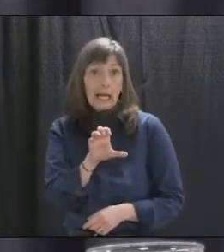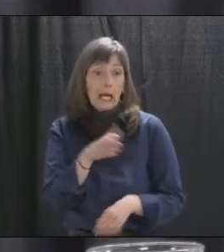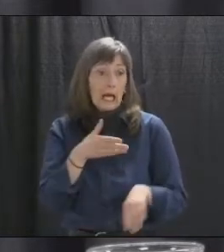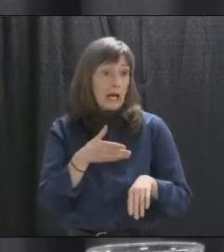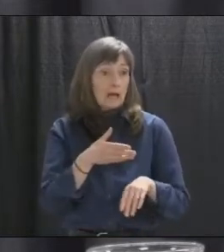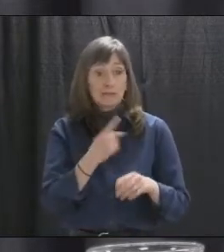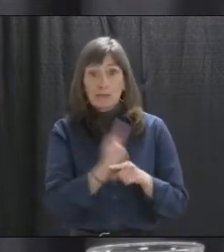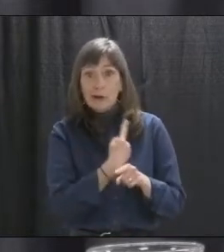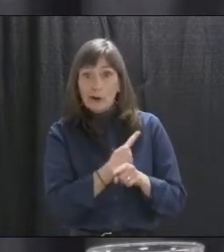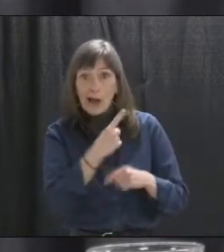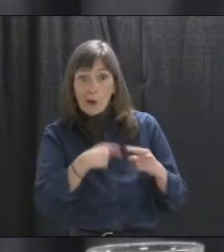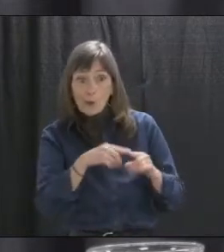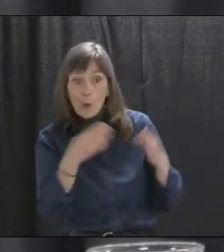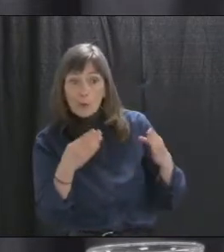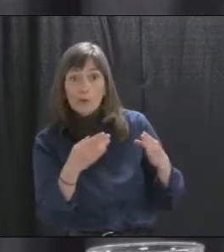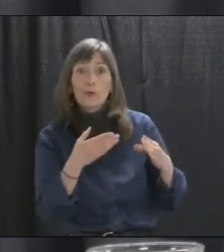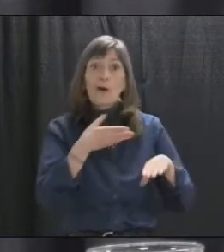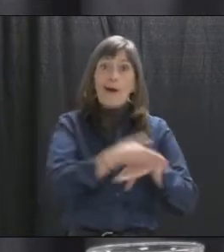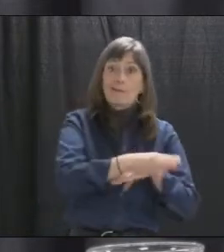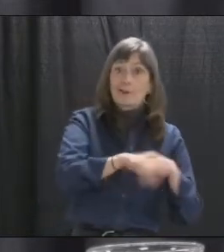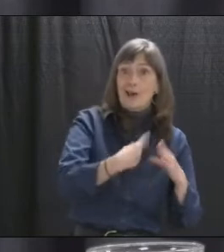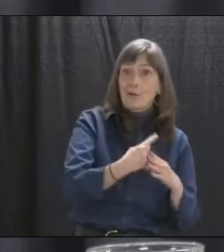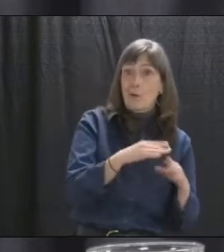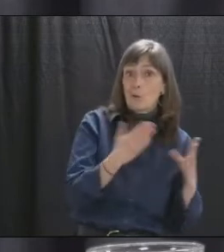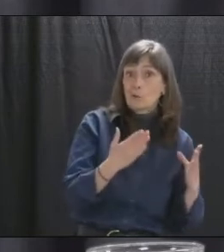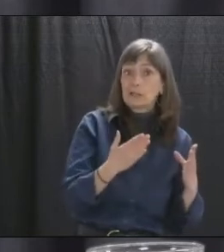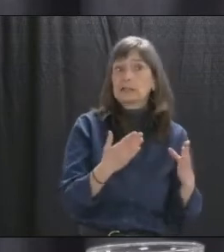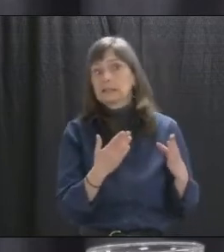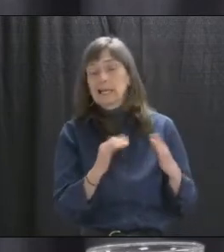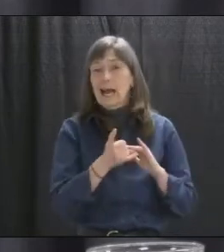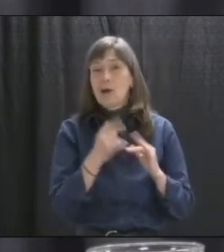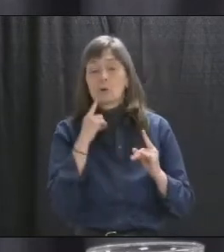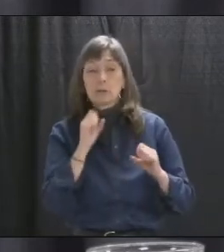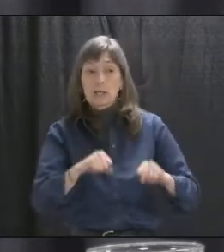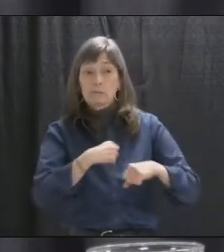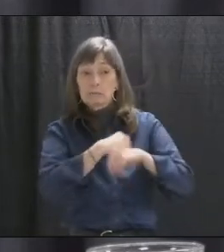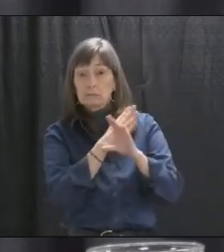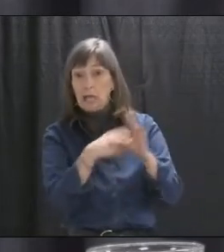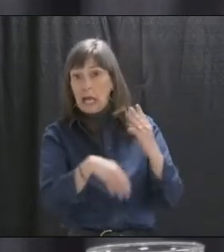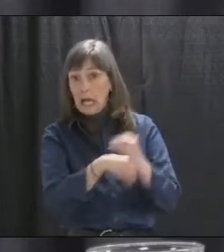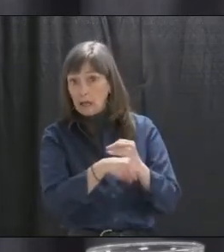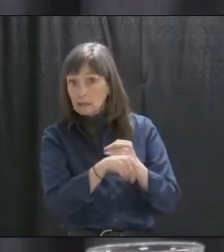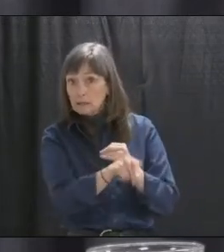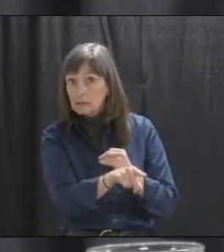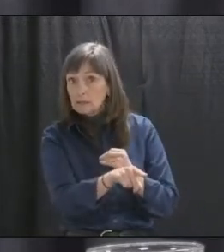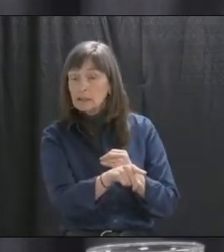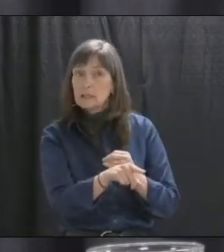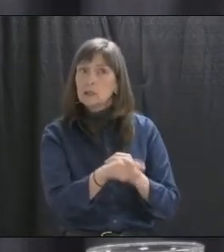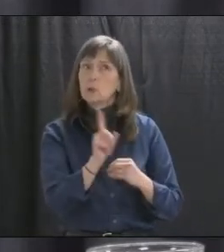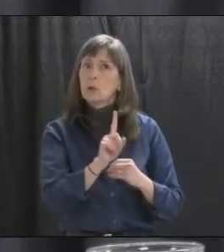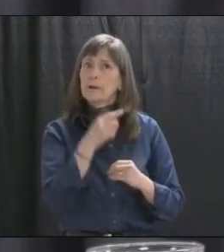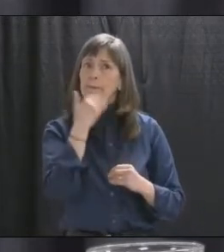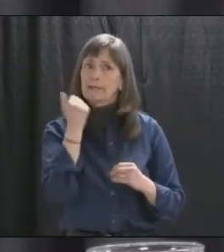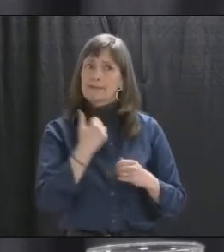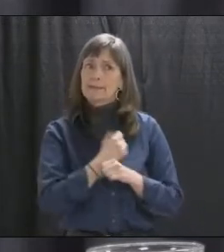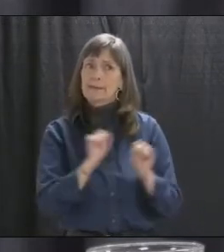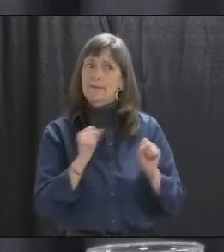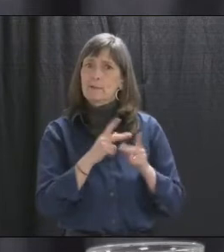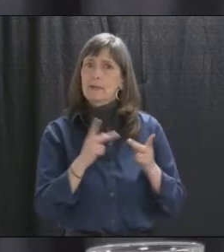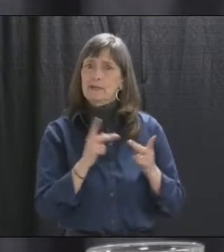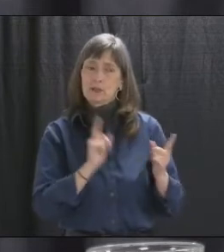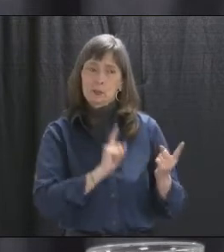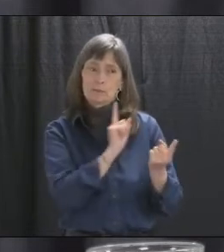then we're also discussing, in the light of a virtual mechanism like that, where it would be best and safest for the individuals